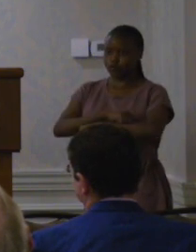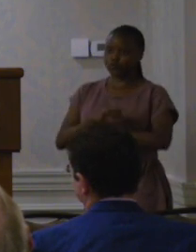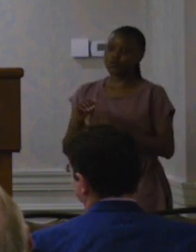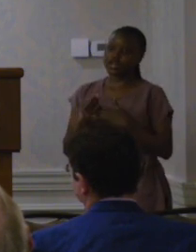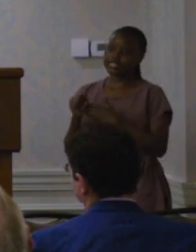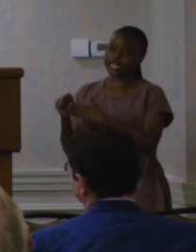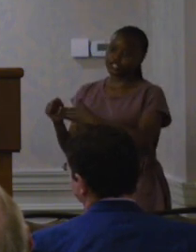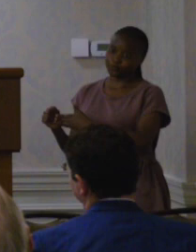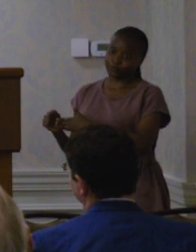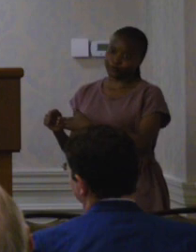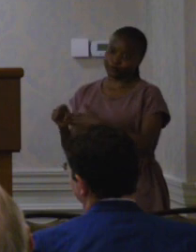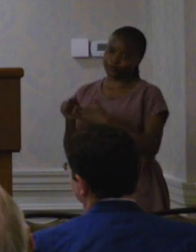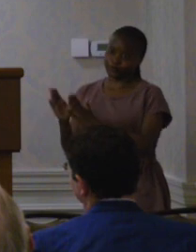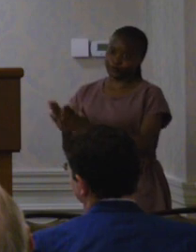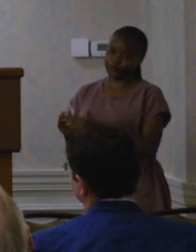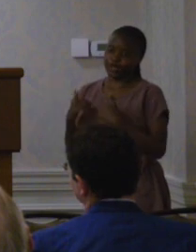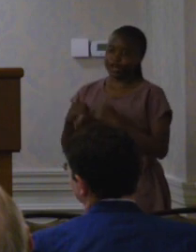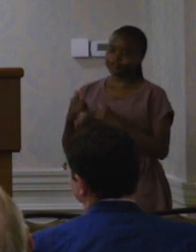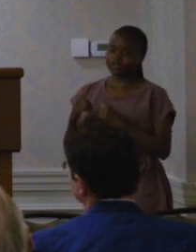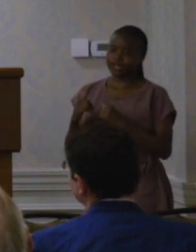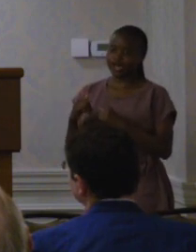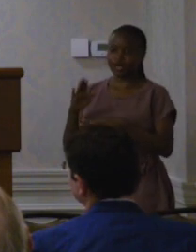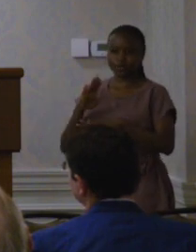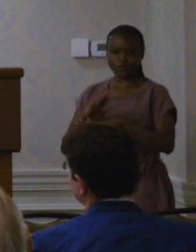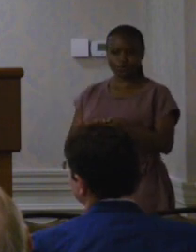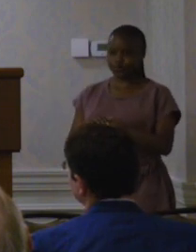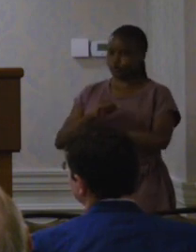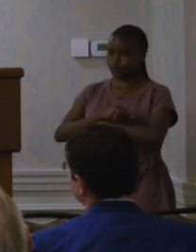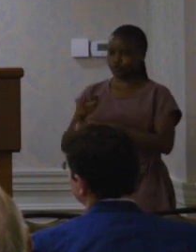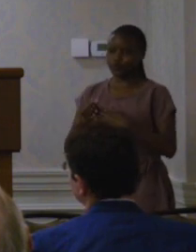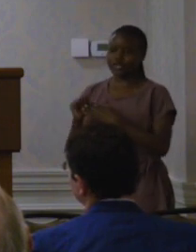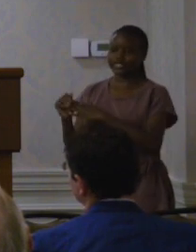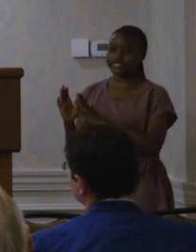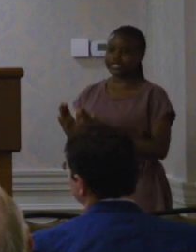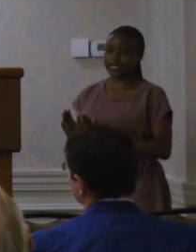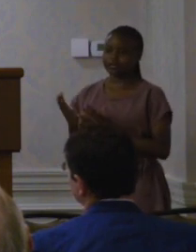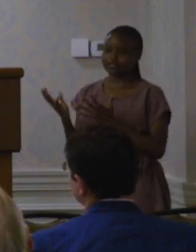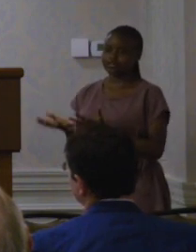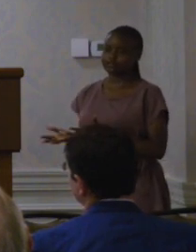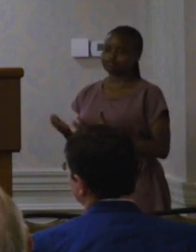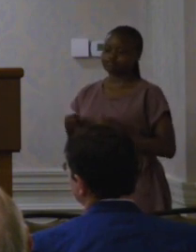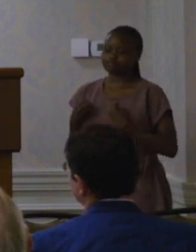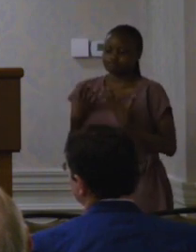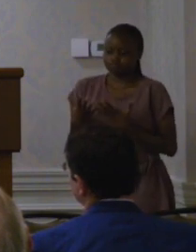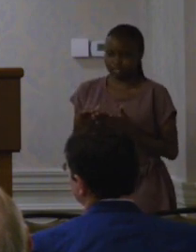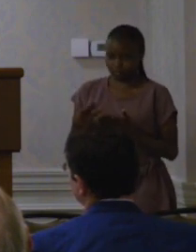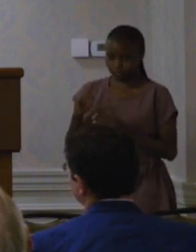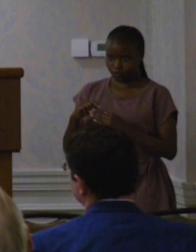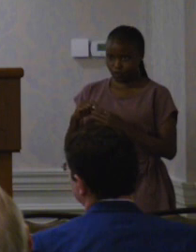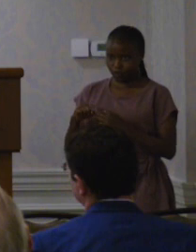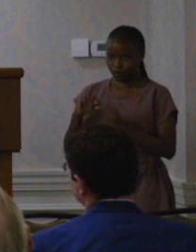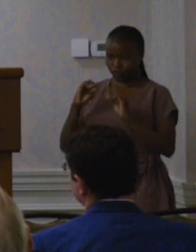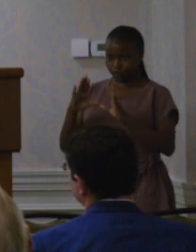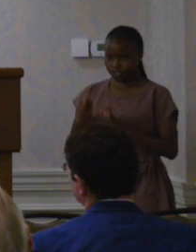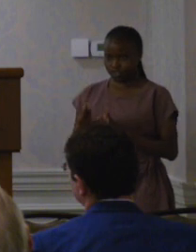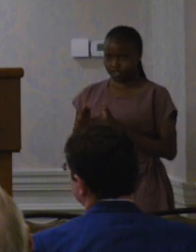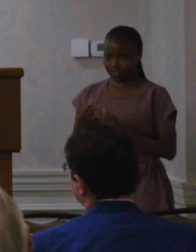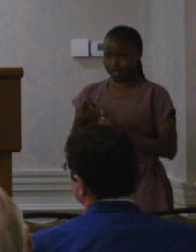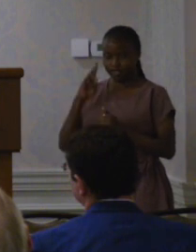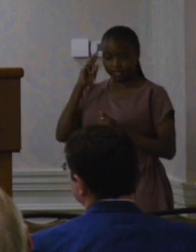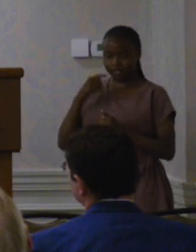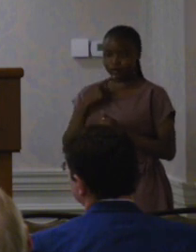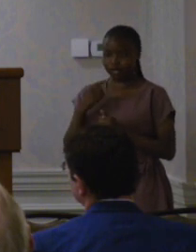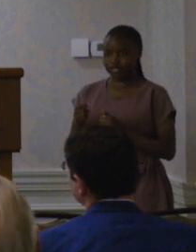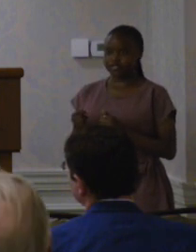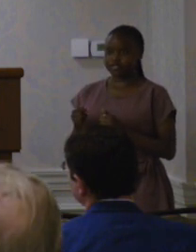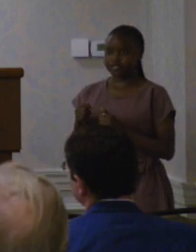that having, you know, a great school leader, you know, really brings out more from teachers, which the reason I say